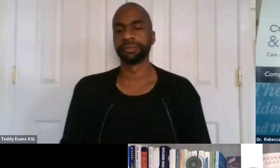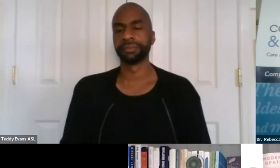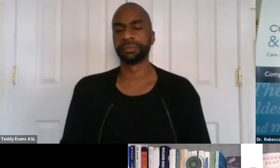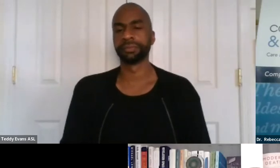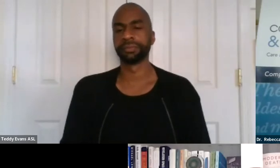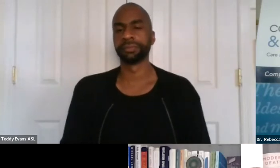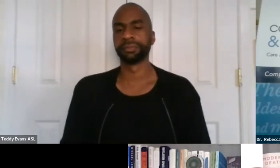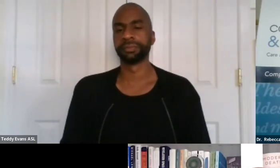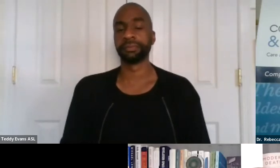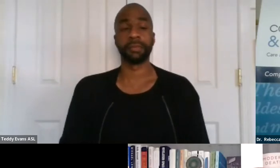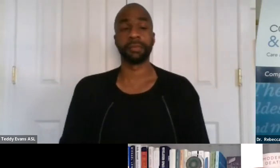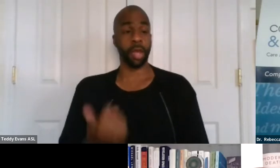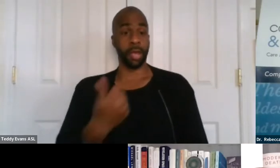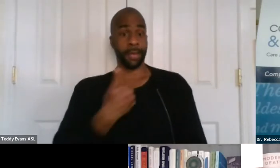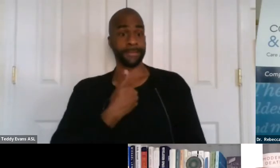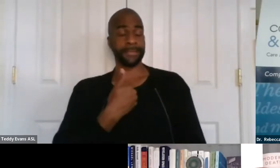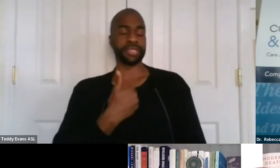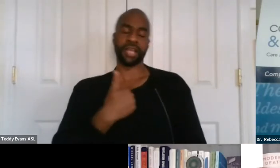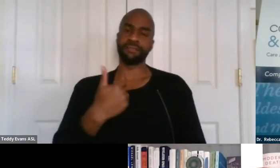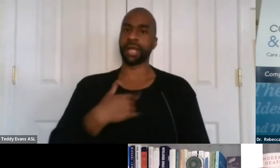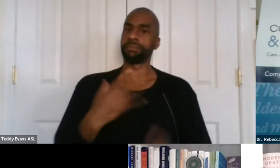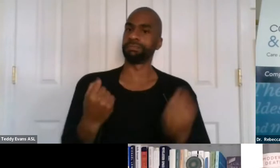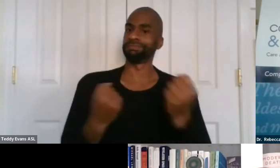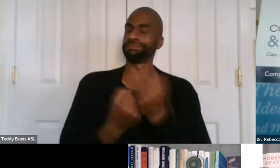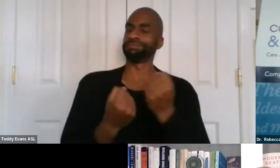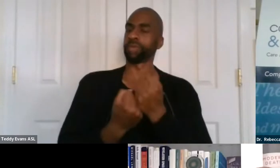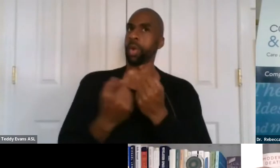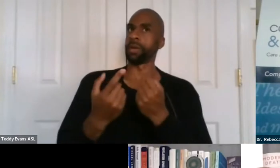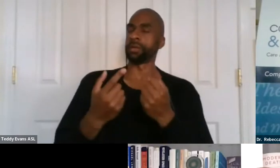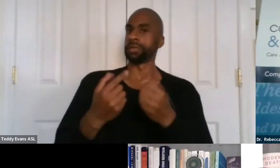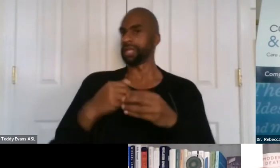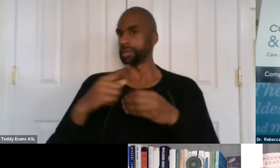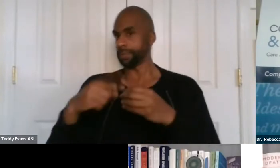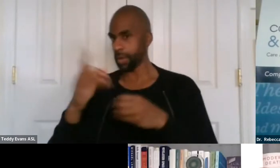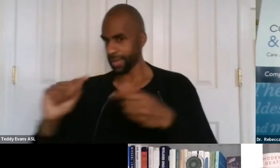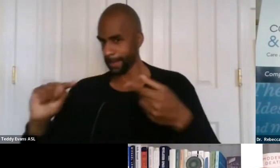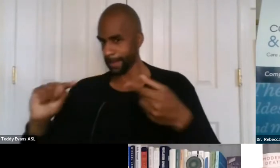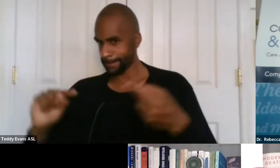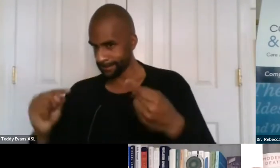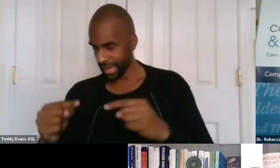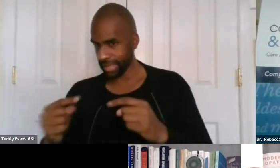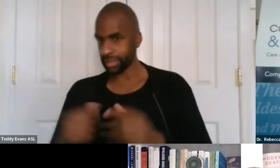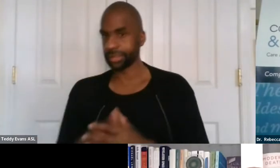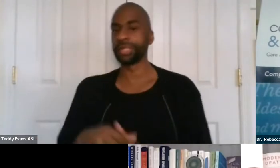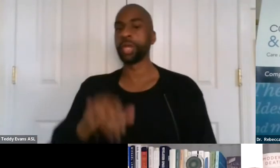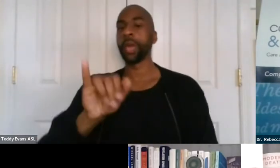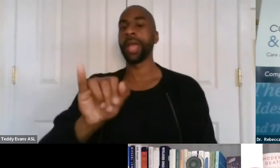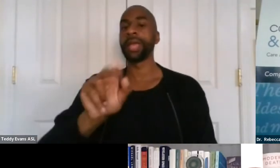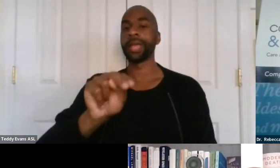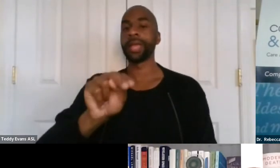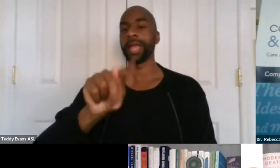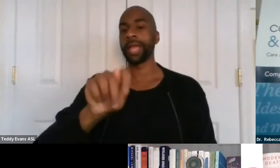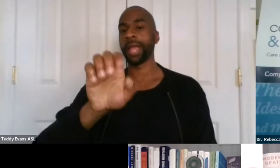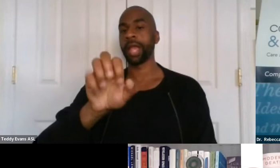am a big advocate for with regards to pain is interdisciplinary pain management, which essentially means